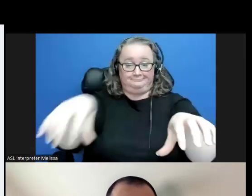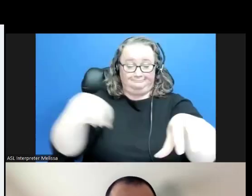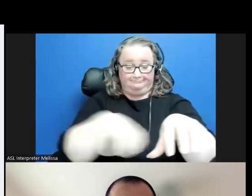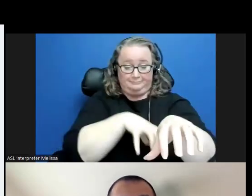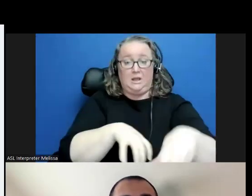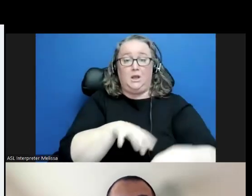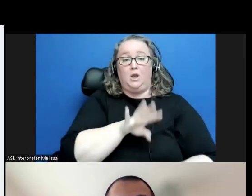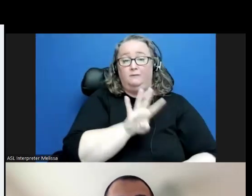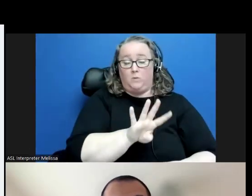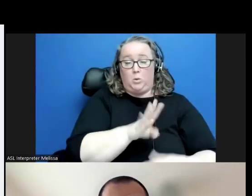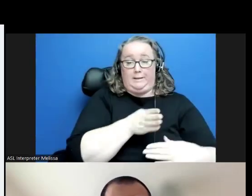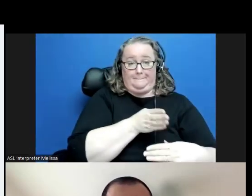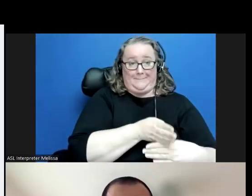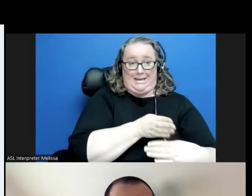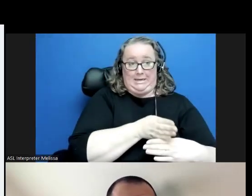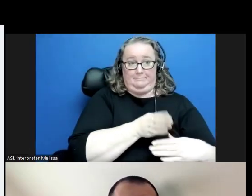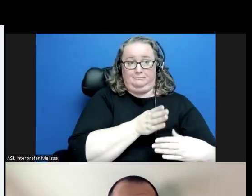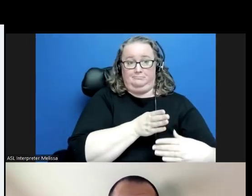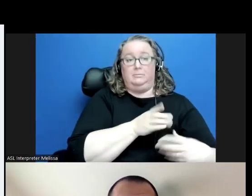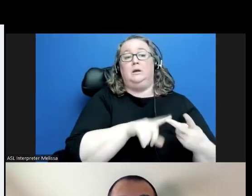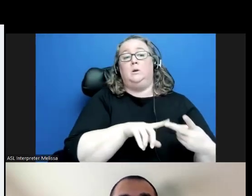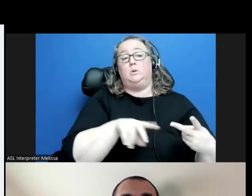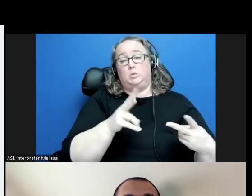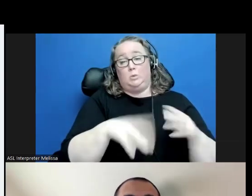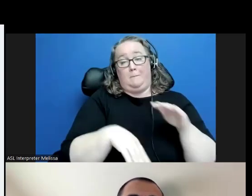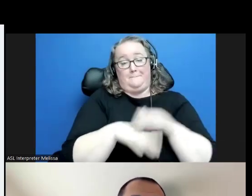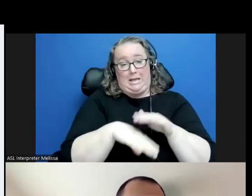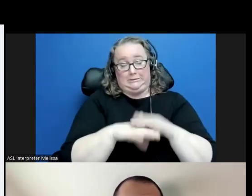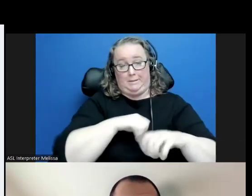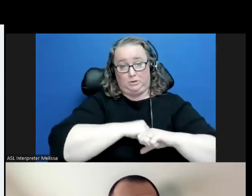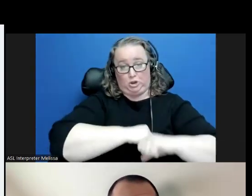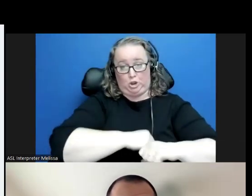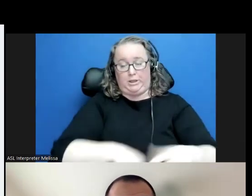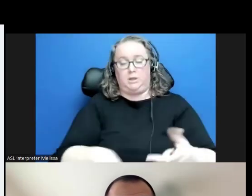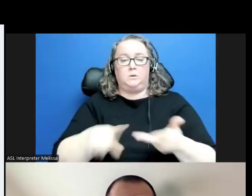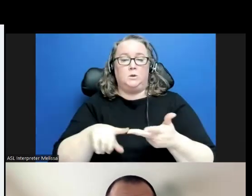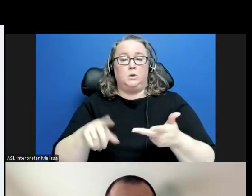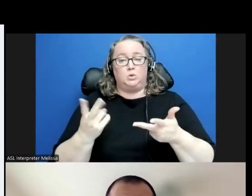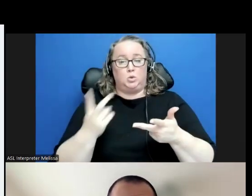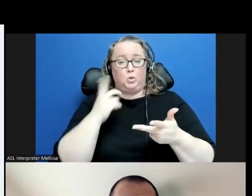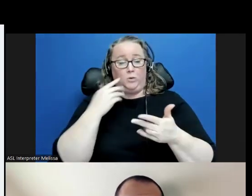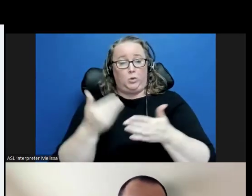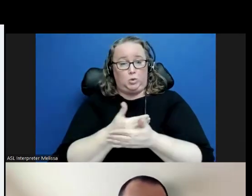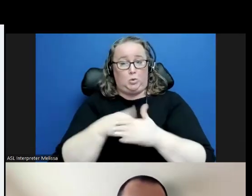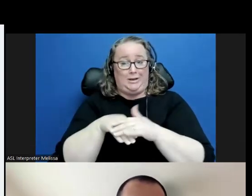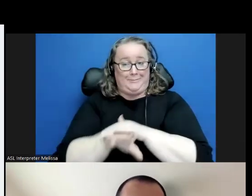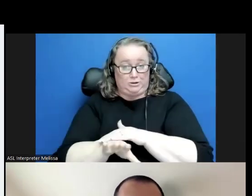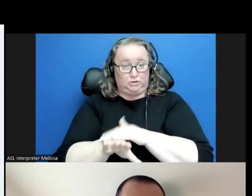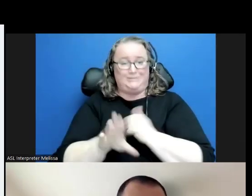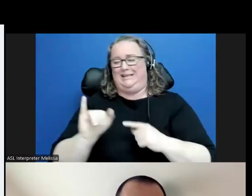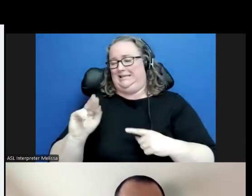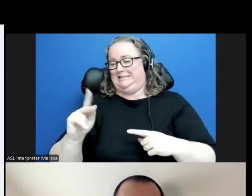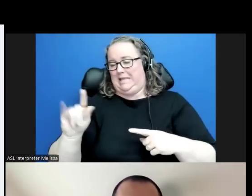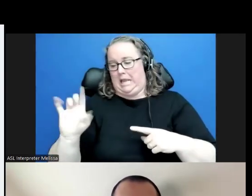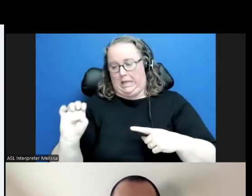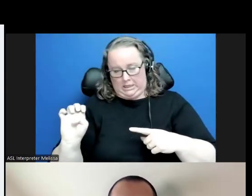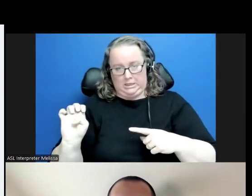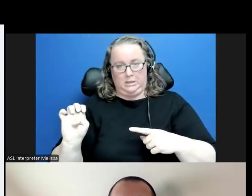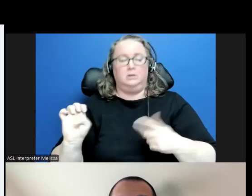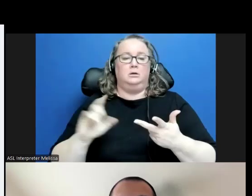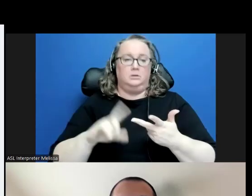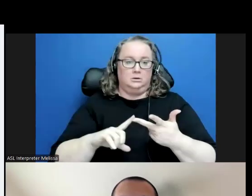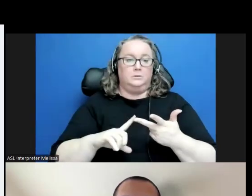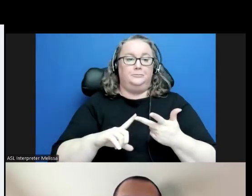security units, 2 maximum security units, 2 units for new admissions, or an intake unit, in other